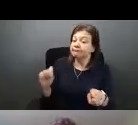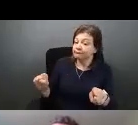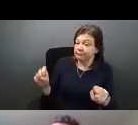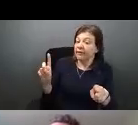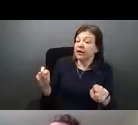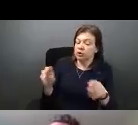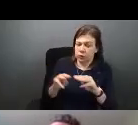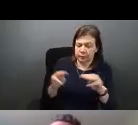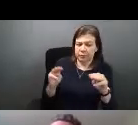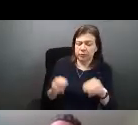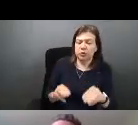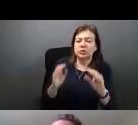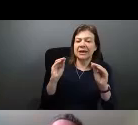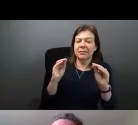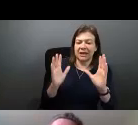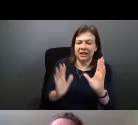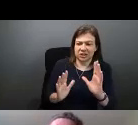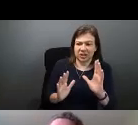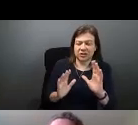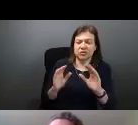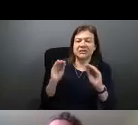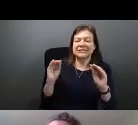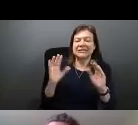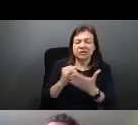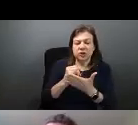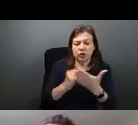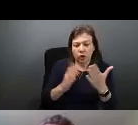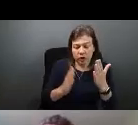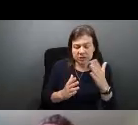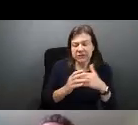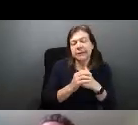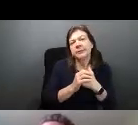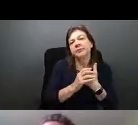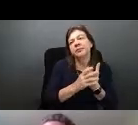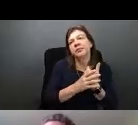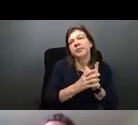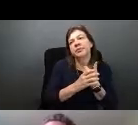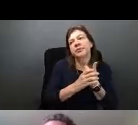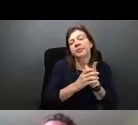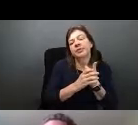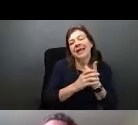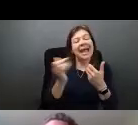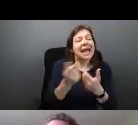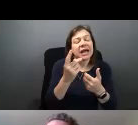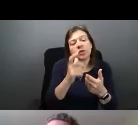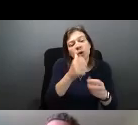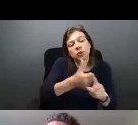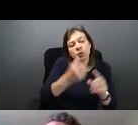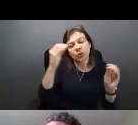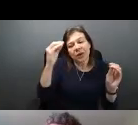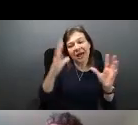Museum educators, teaching artists, anybody that is an educator in